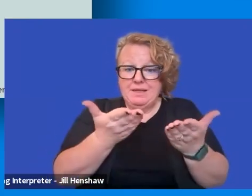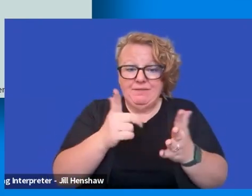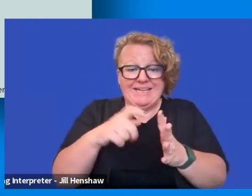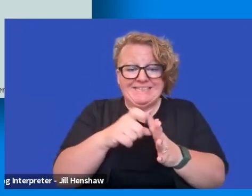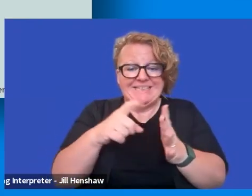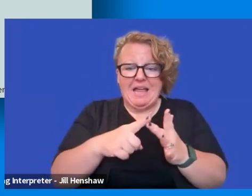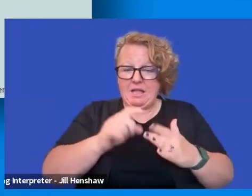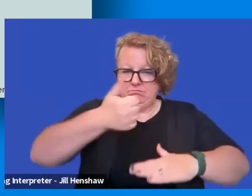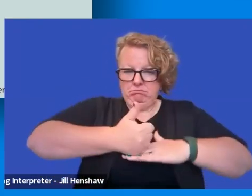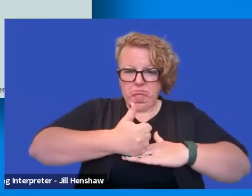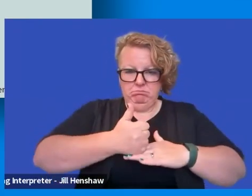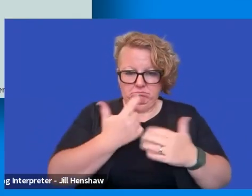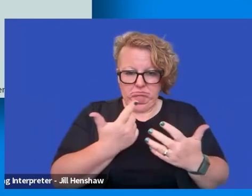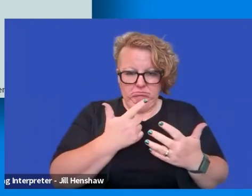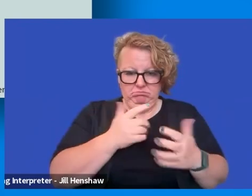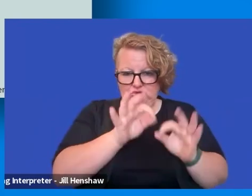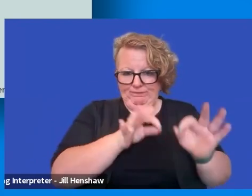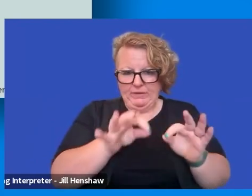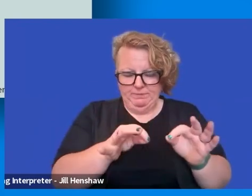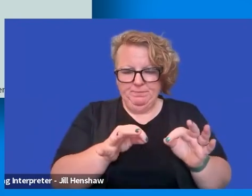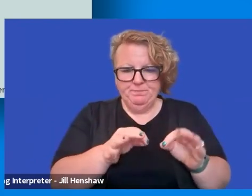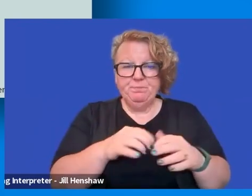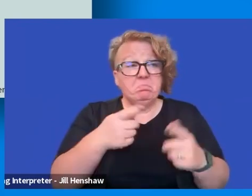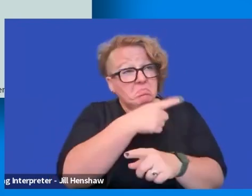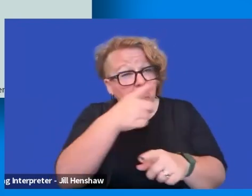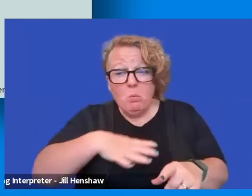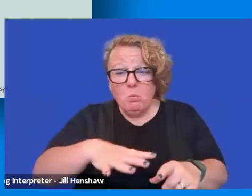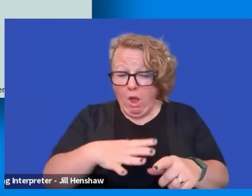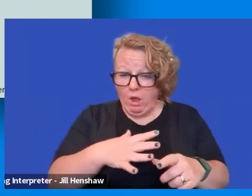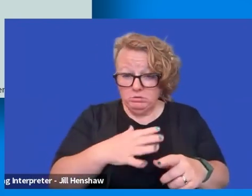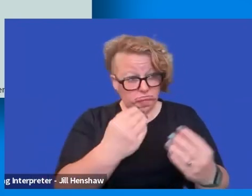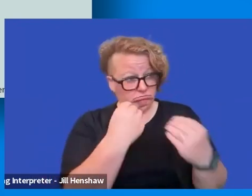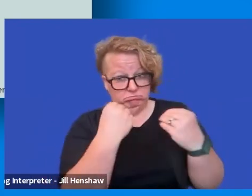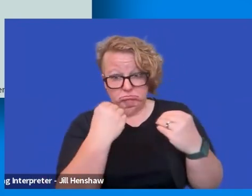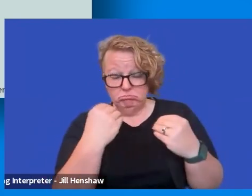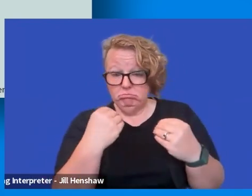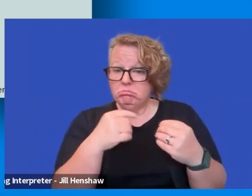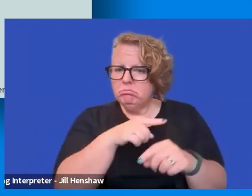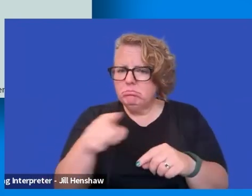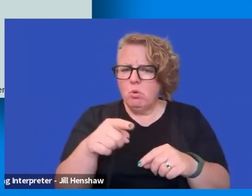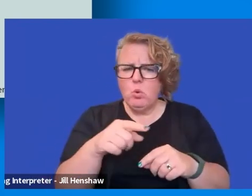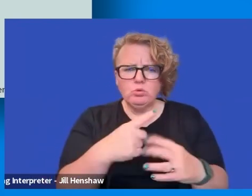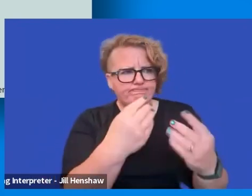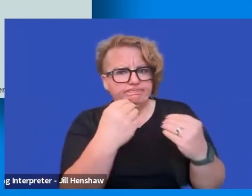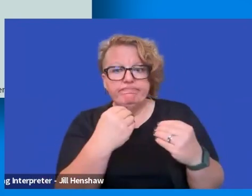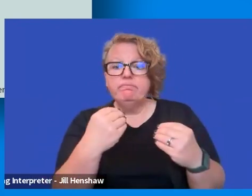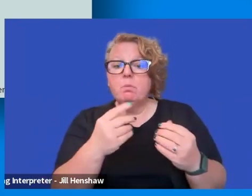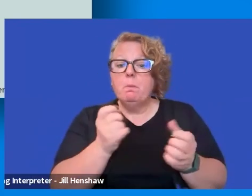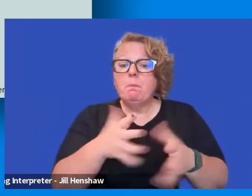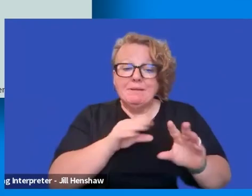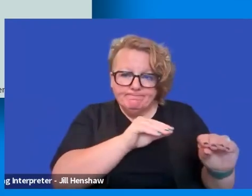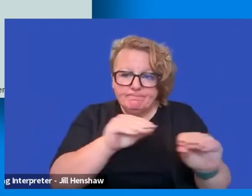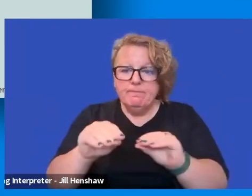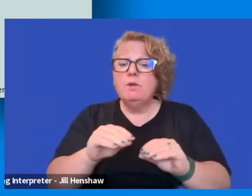baseline survey where they selected EDI topics that they would like to receive training on. Those 8 training sessions were delivered over the course of 2